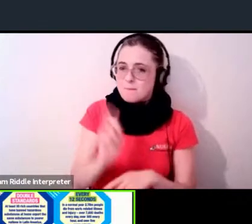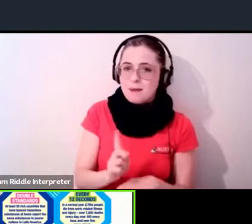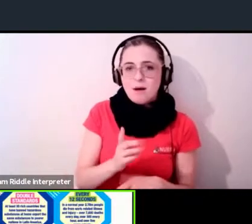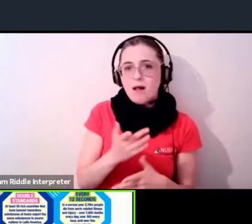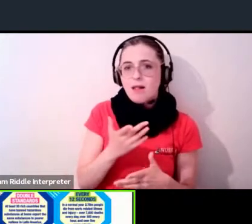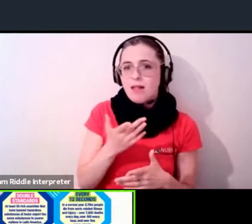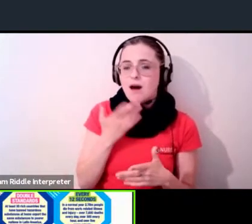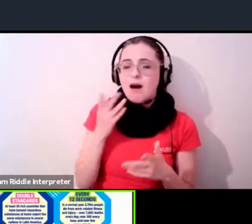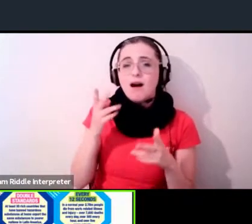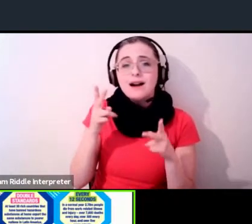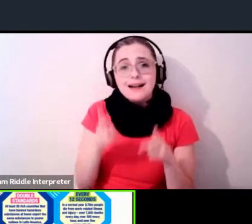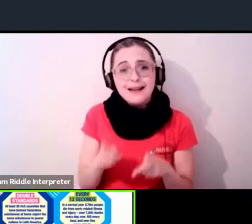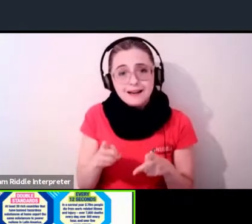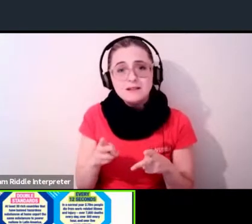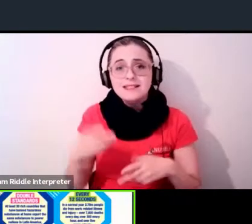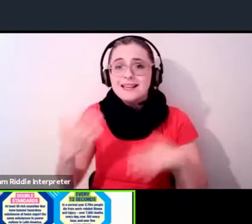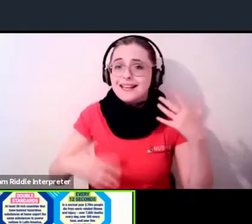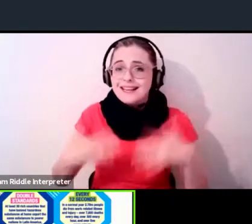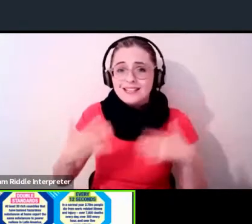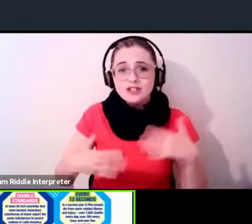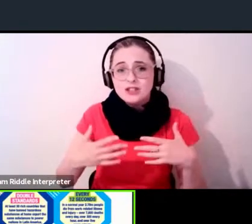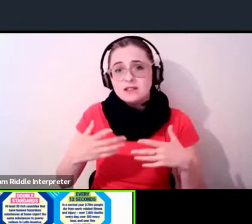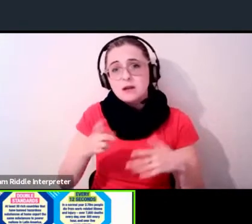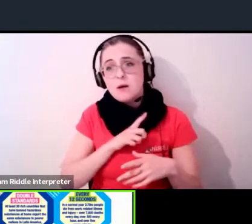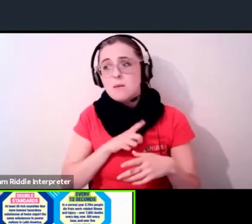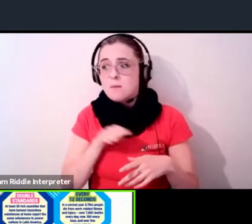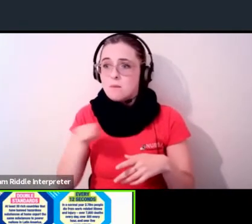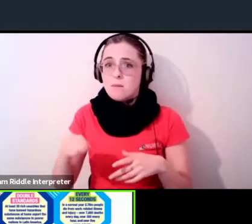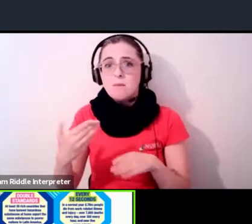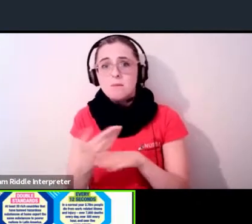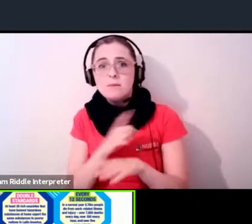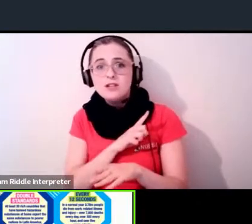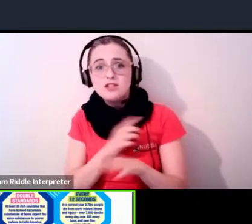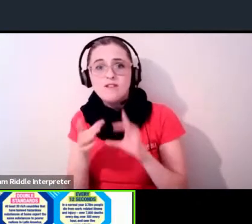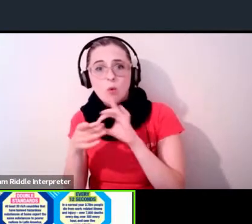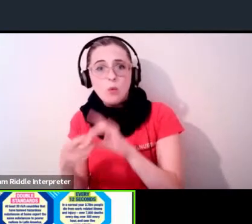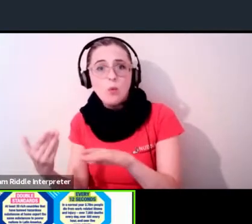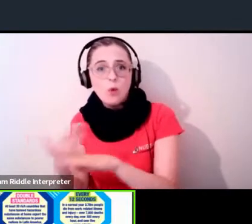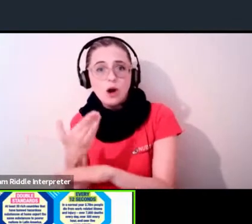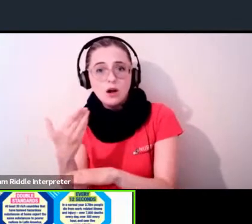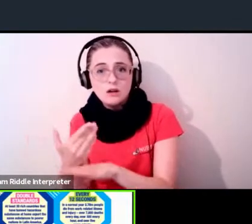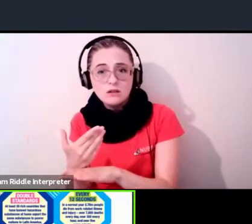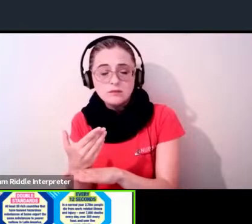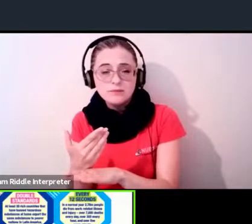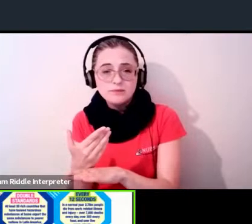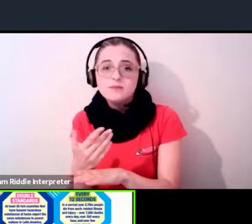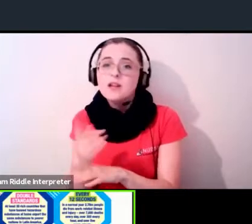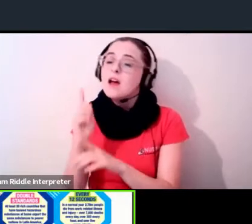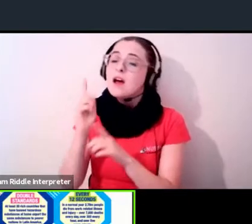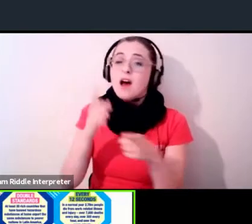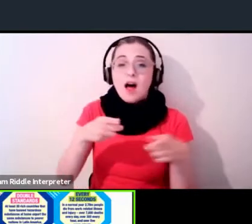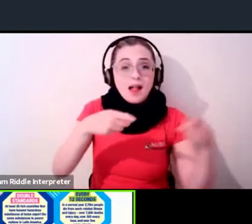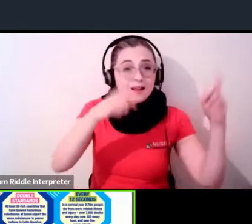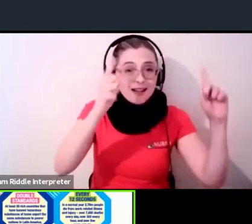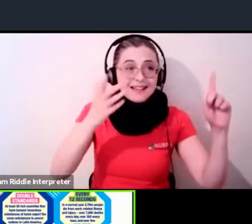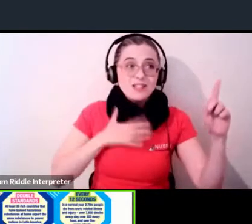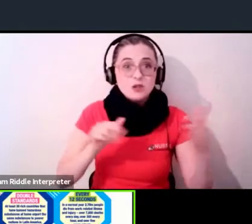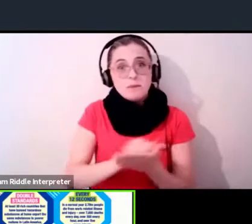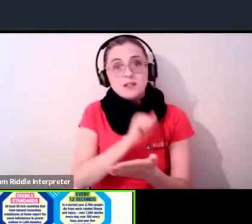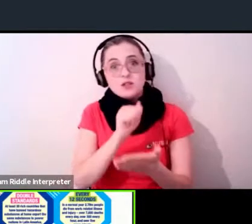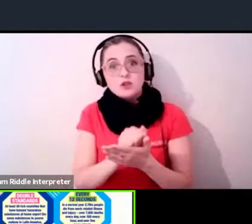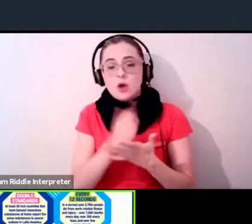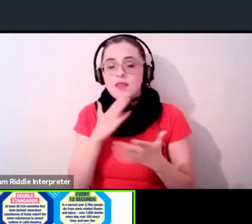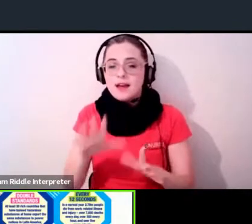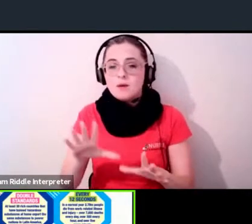work, and it will be them. But we need to ensure that they're preventing both the mental and physical ill health